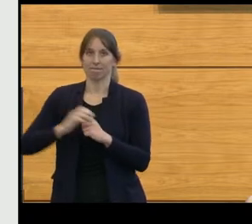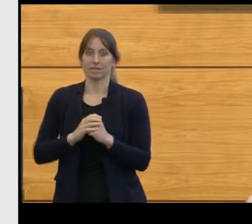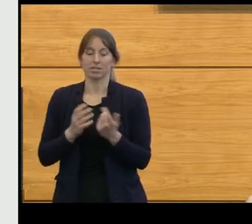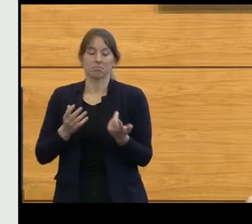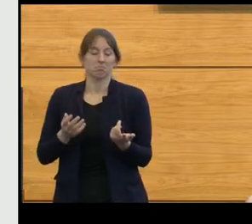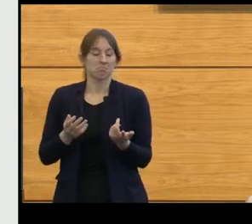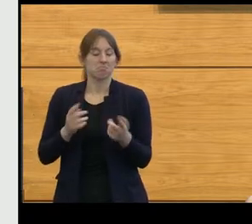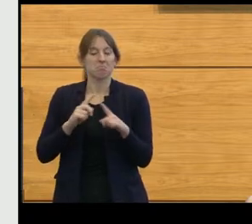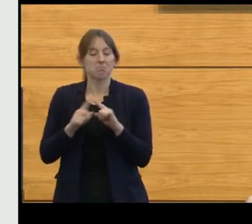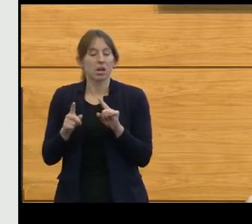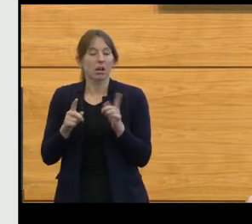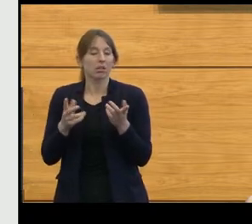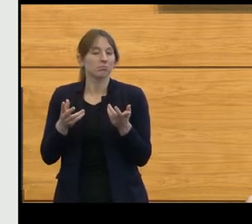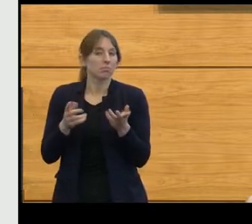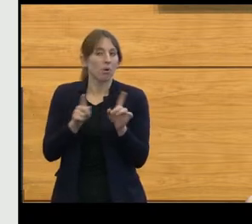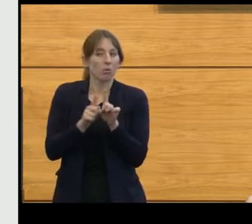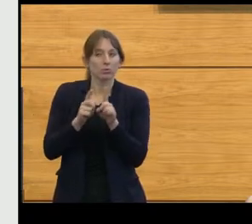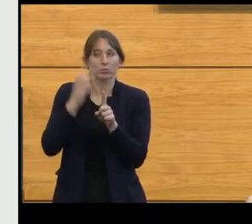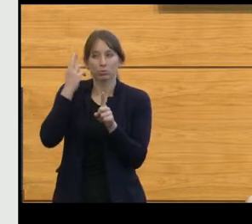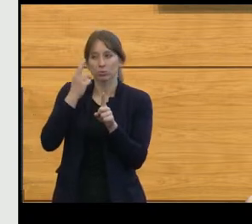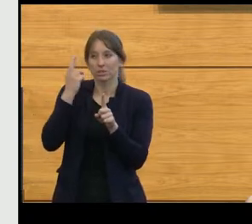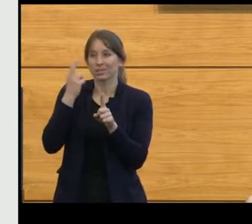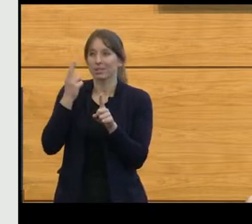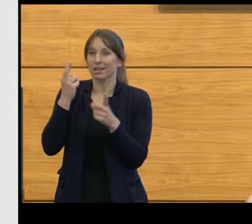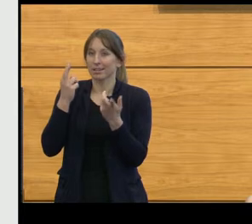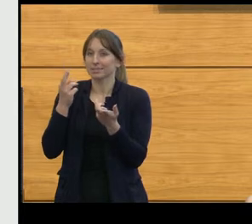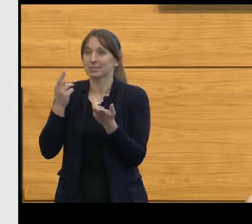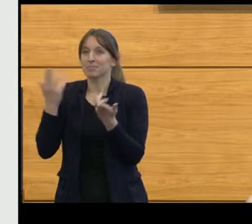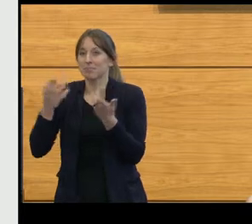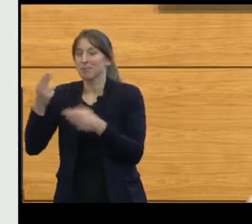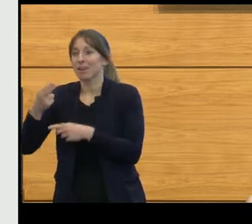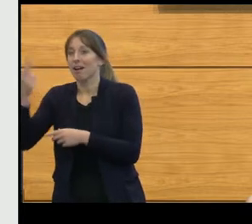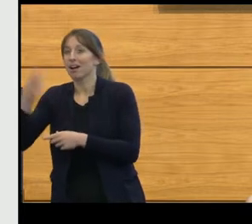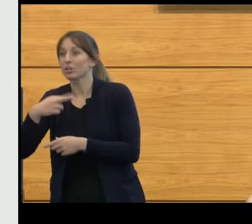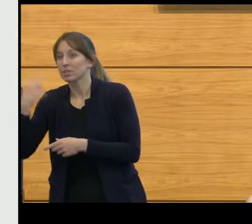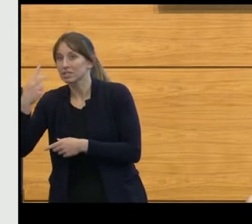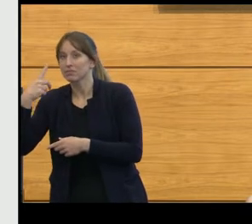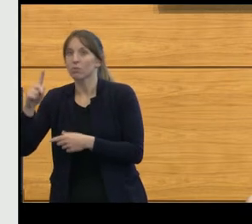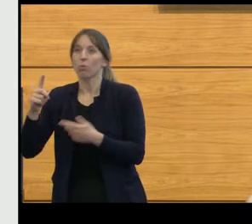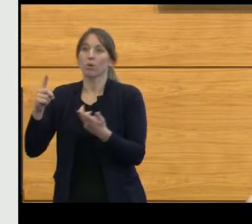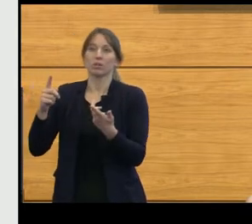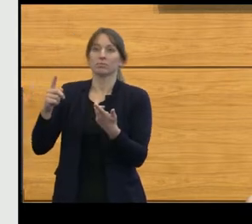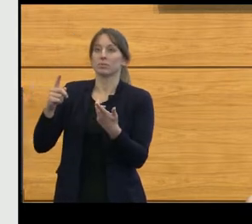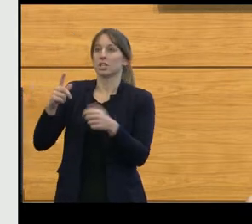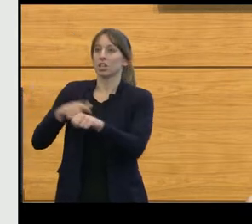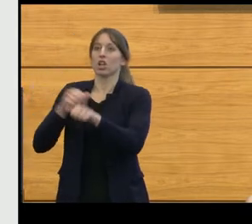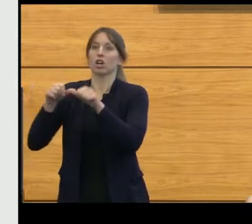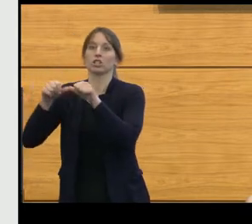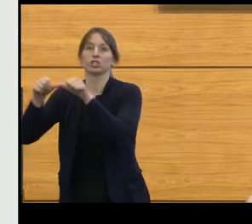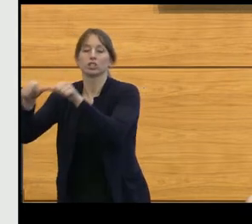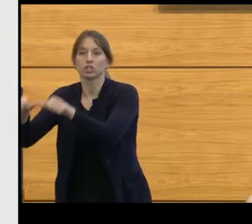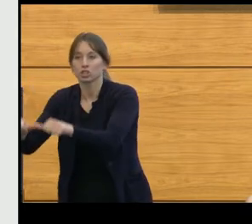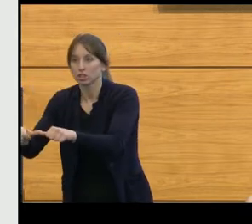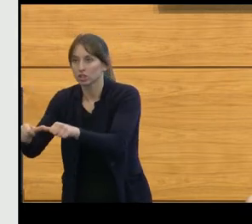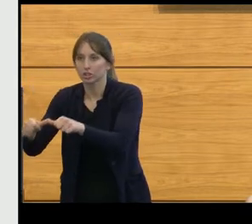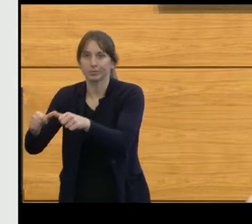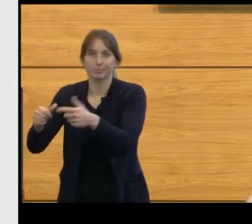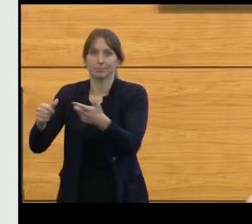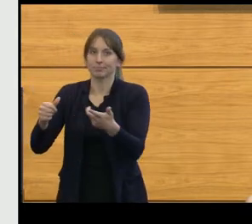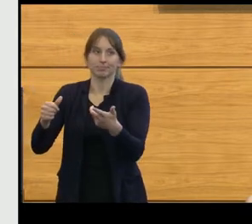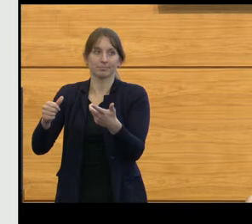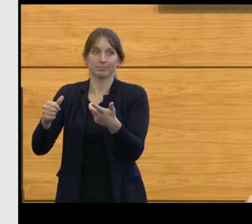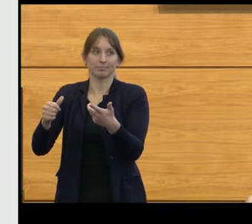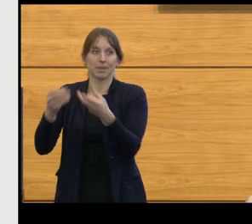mean also accepting perhaps higher risks in those children for long-term outcome. The subgroups of medulloblastoma